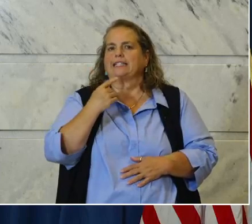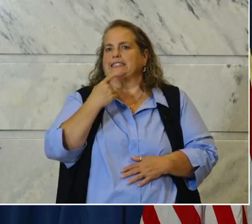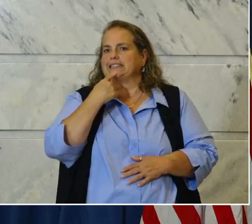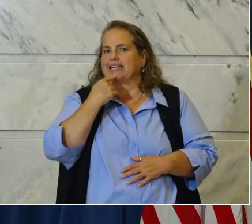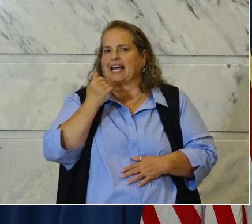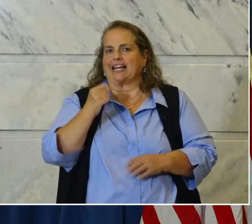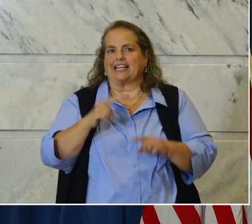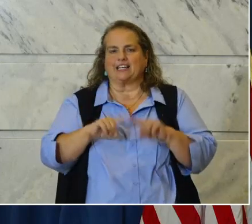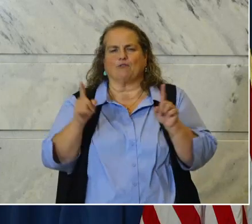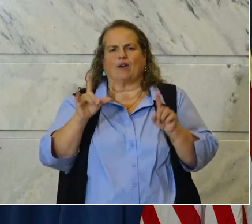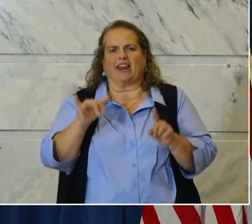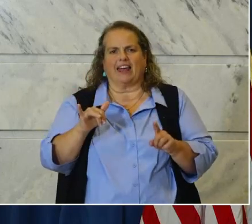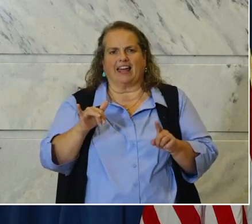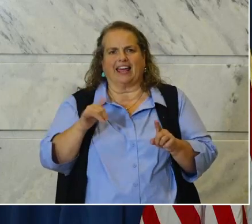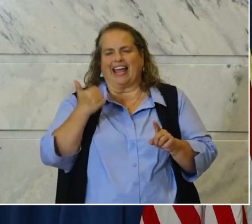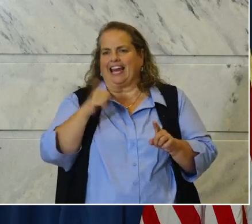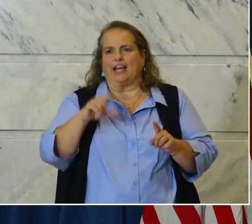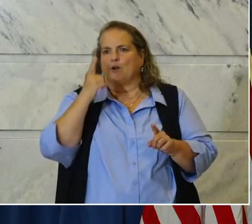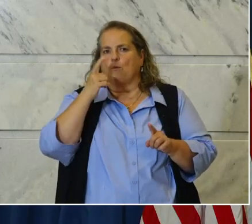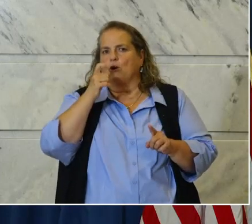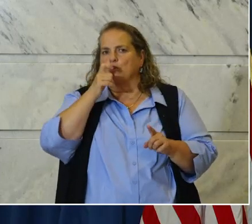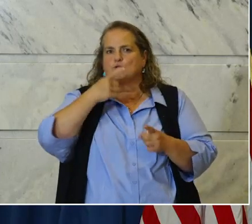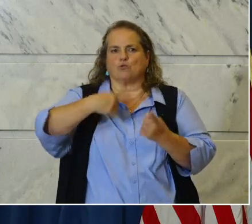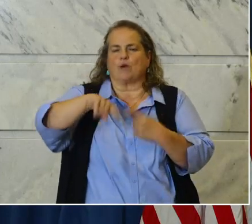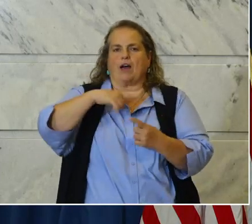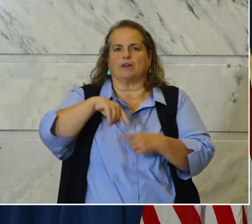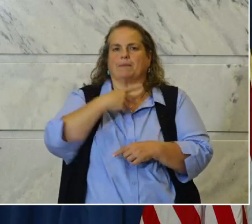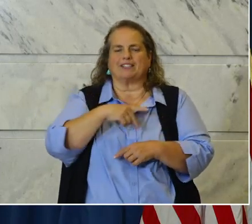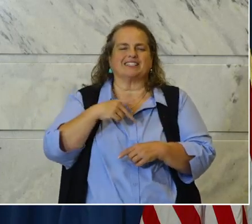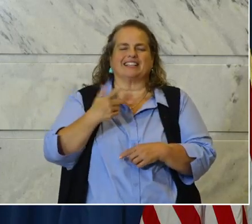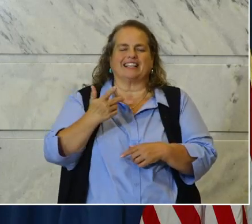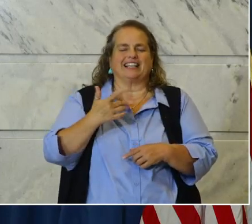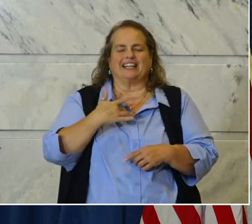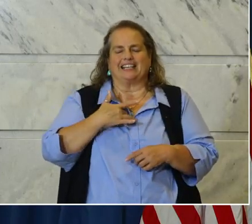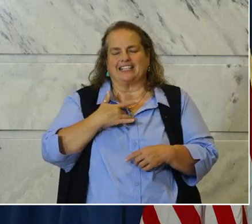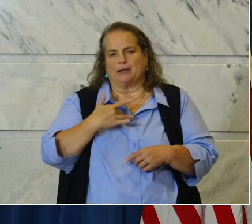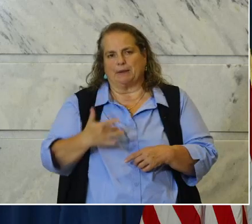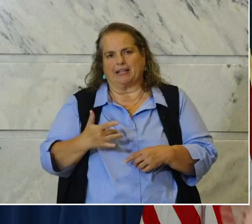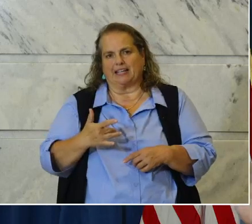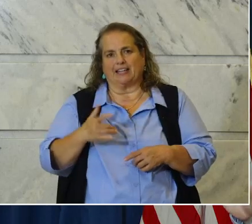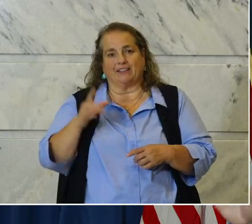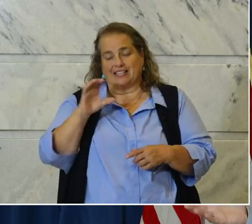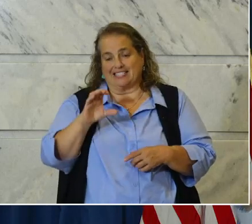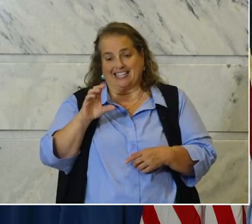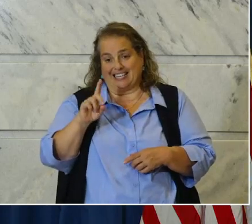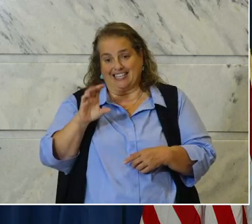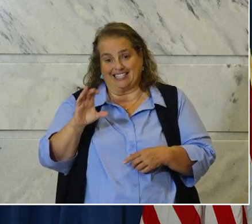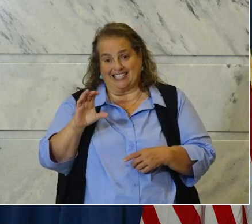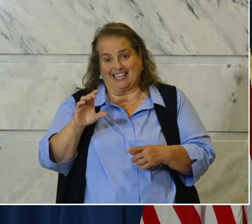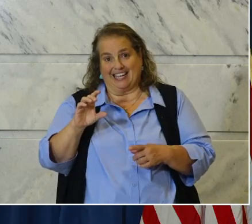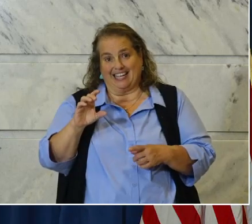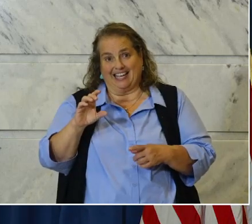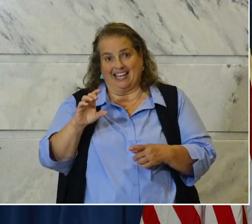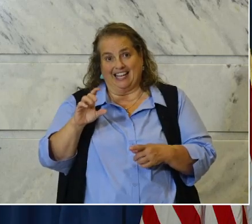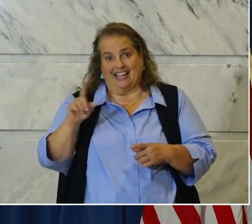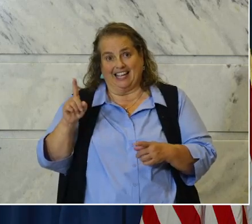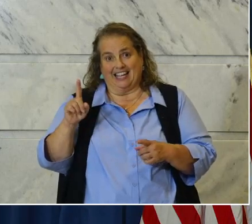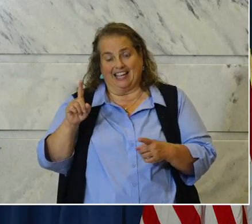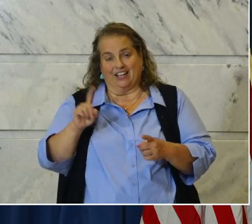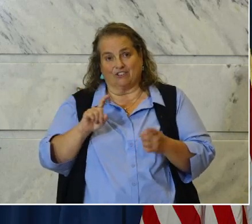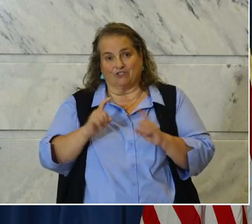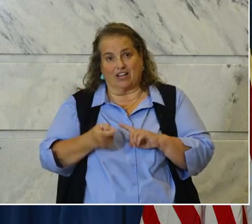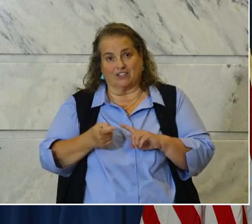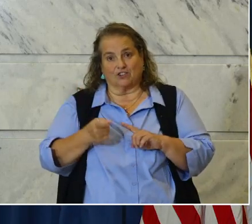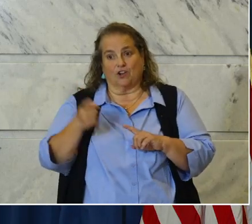It normally takes several steps that are back. That change in CDC guidance that they're pulling back was simply